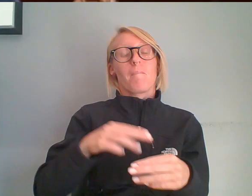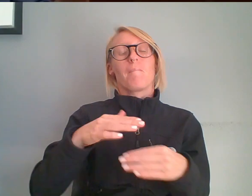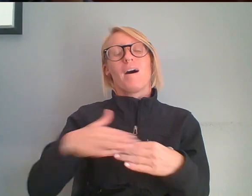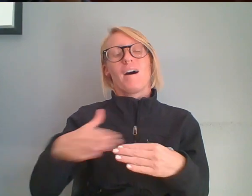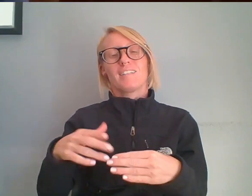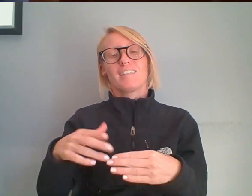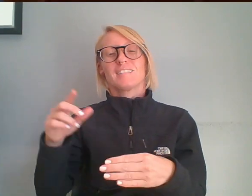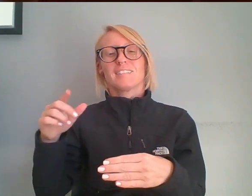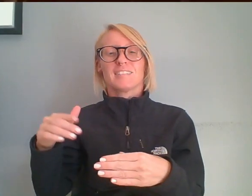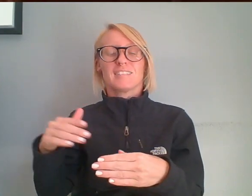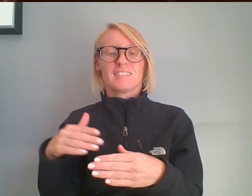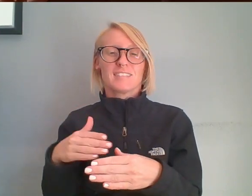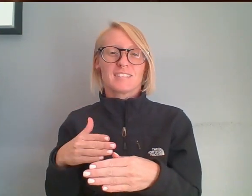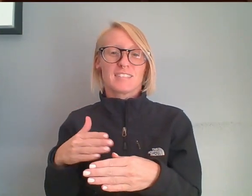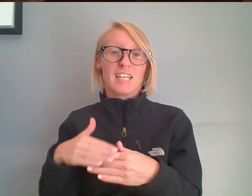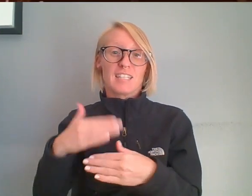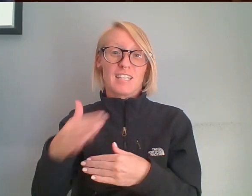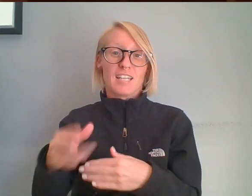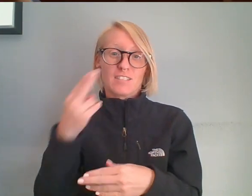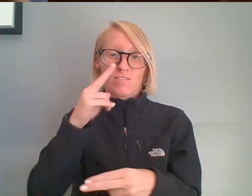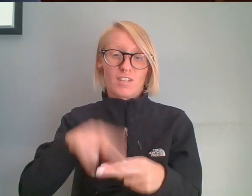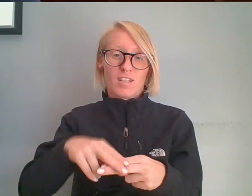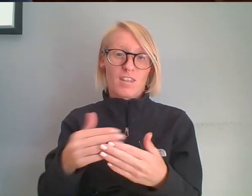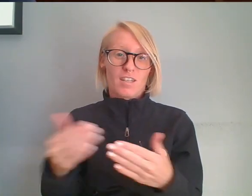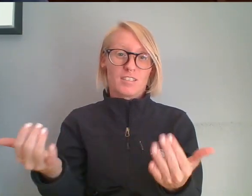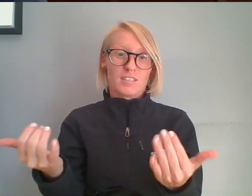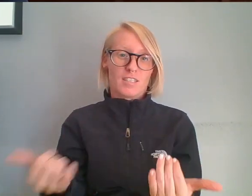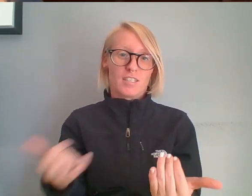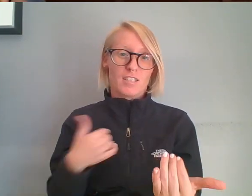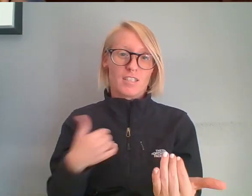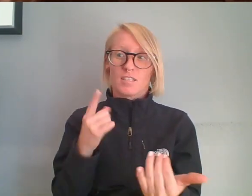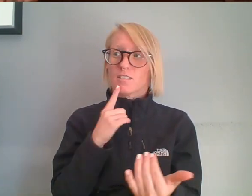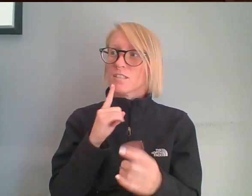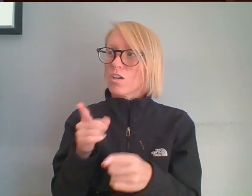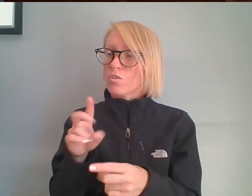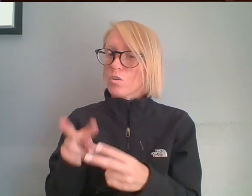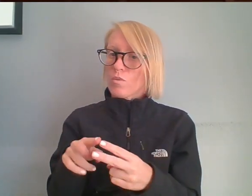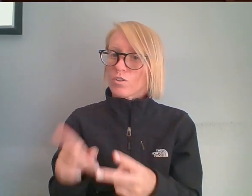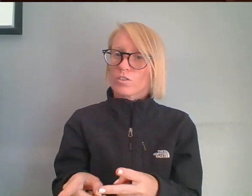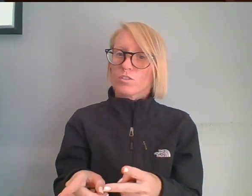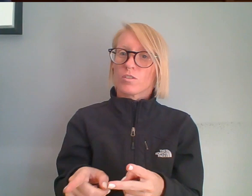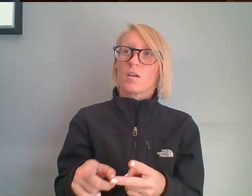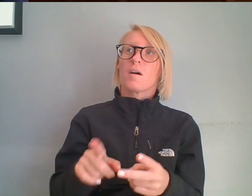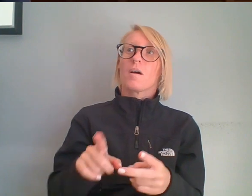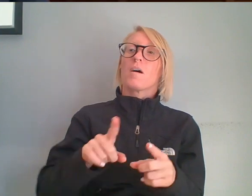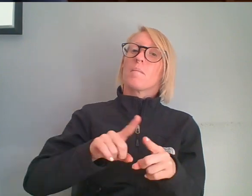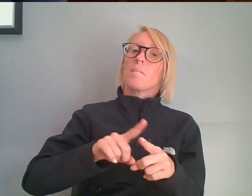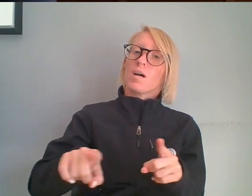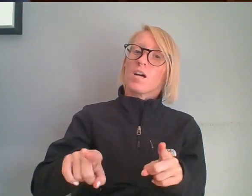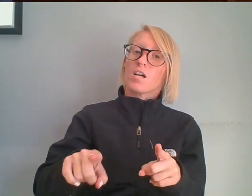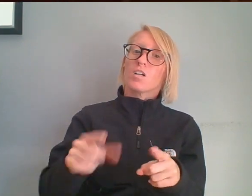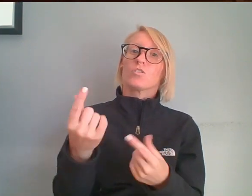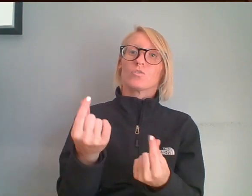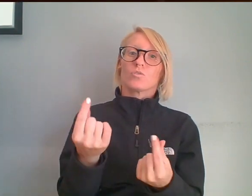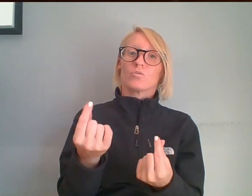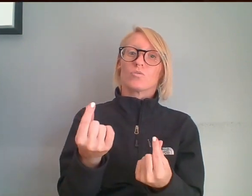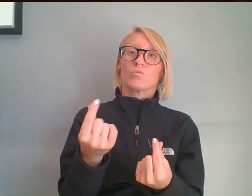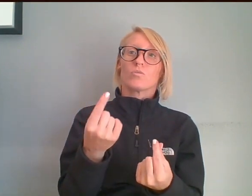do today, you are going to tell your partner what you are going to do that will be fun today, but you are going to do so by spellingit.